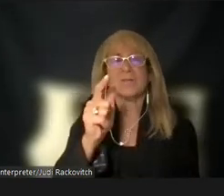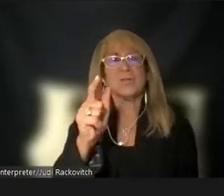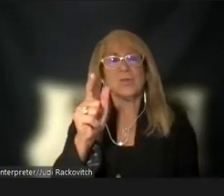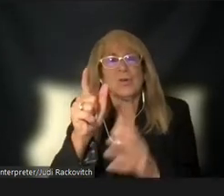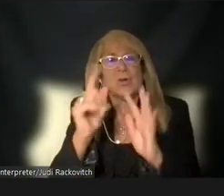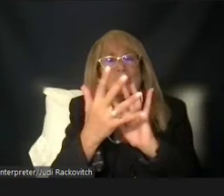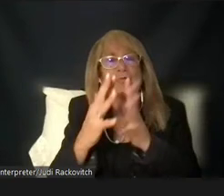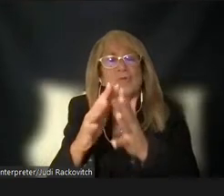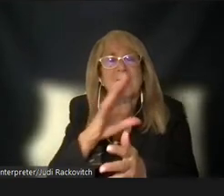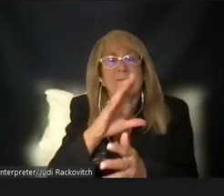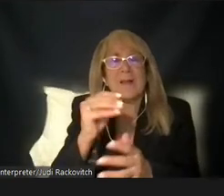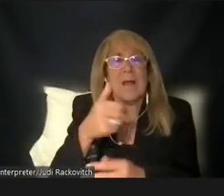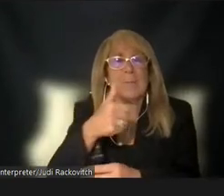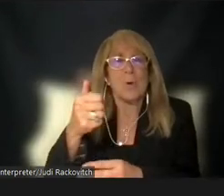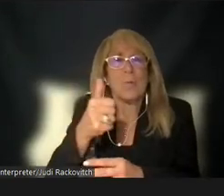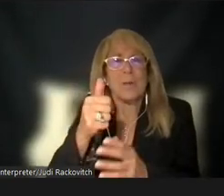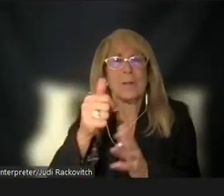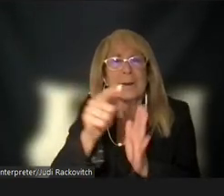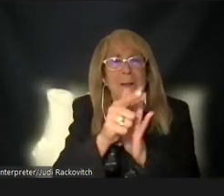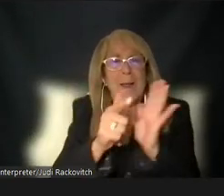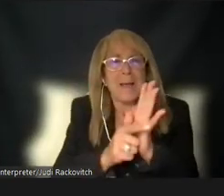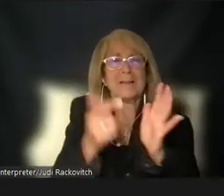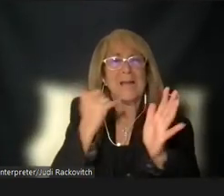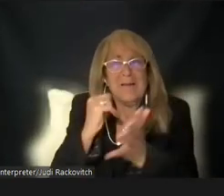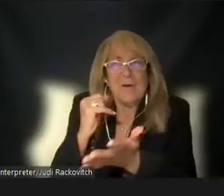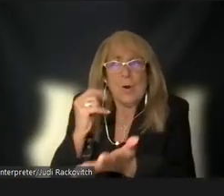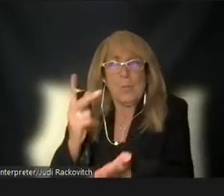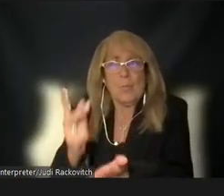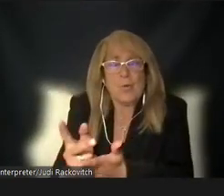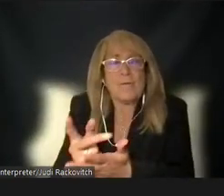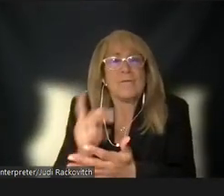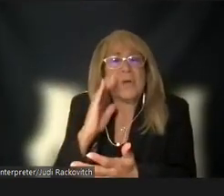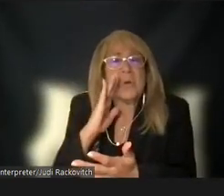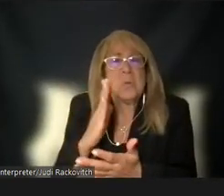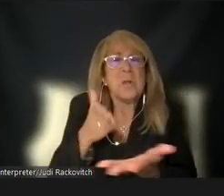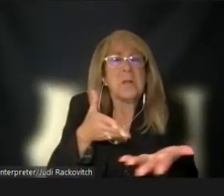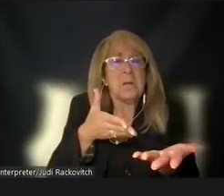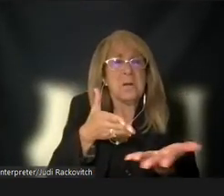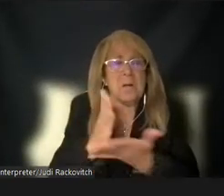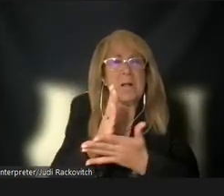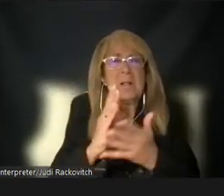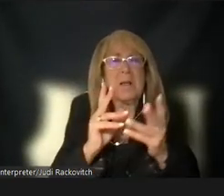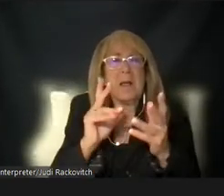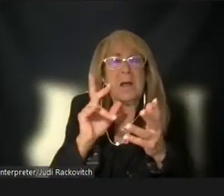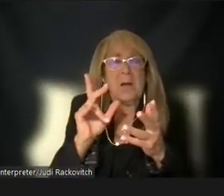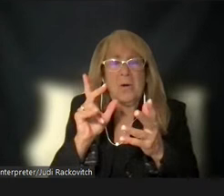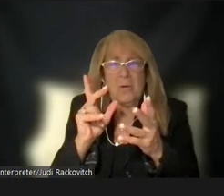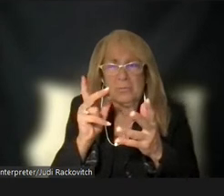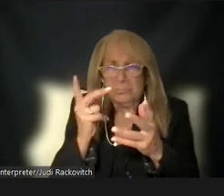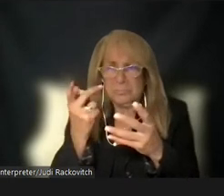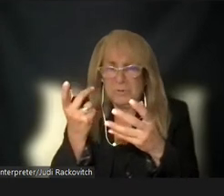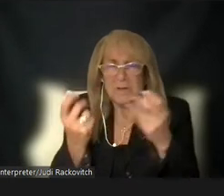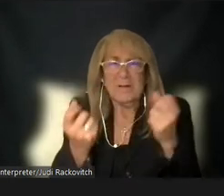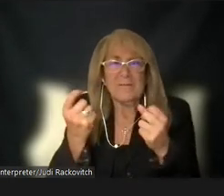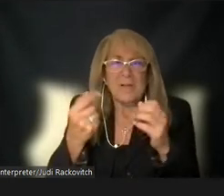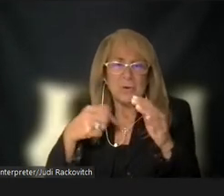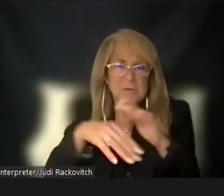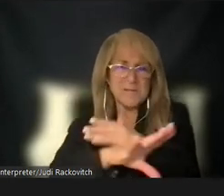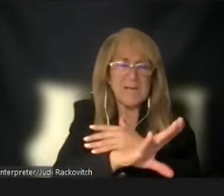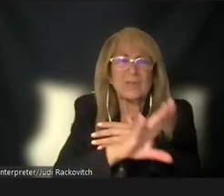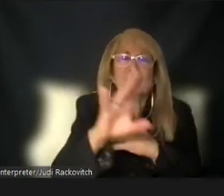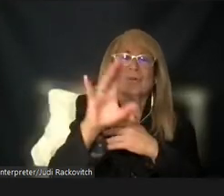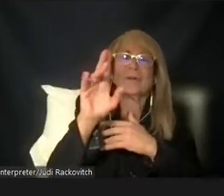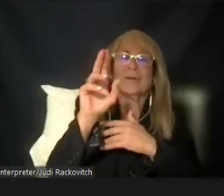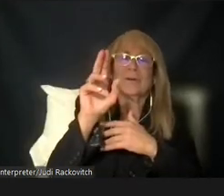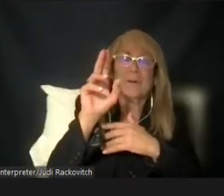Federal Highway Administration, this act would entail vehicles entering or remaining in the Manhattan Central Business District to be told. Net revenues would